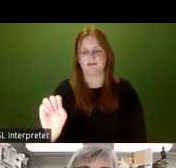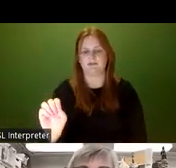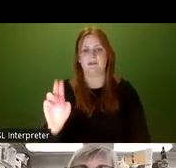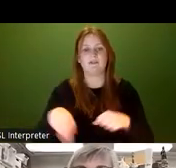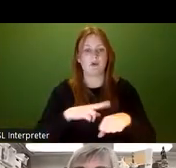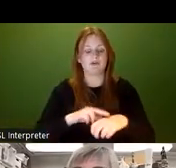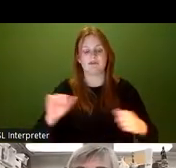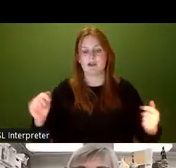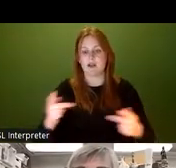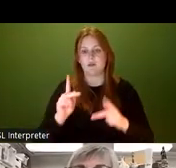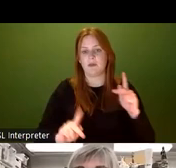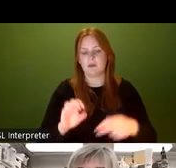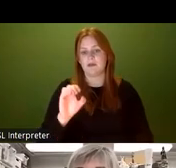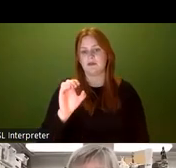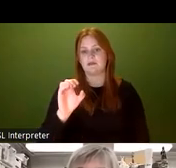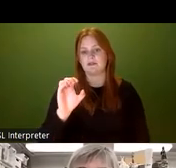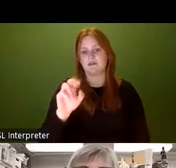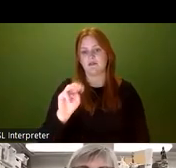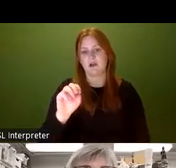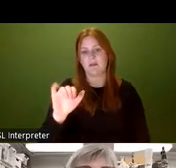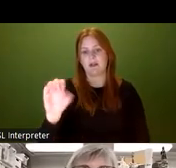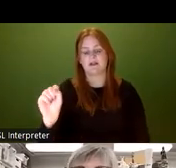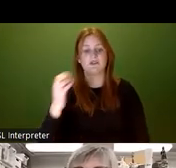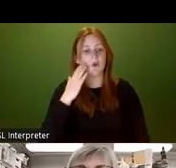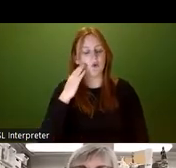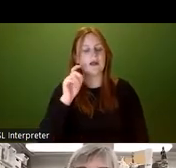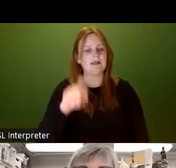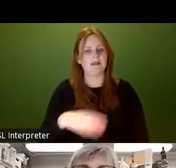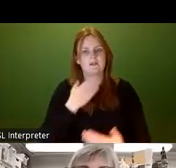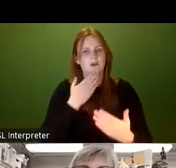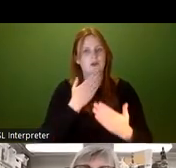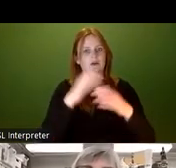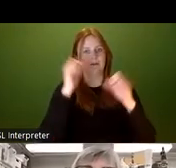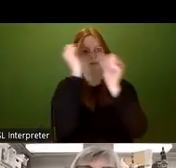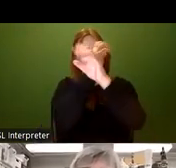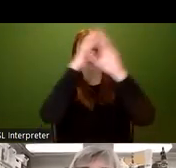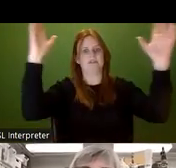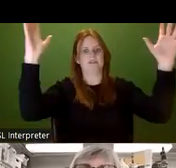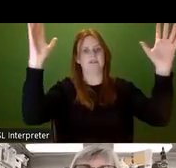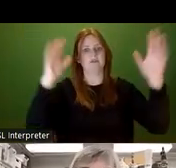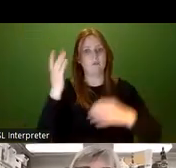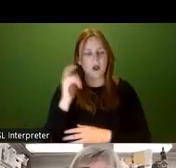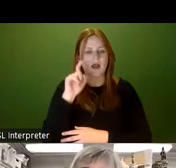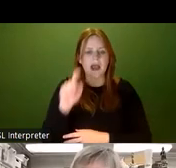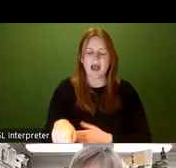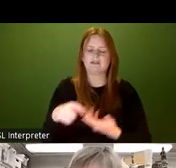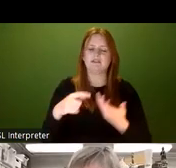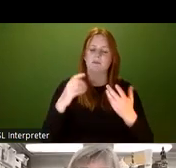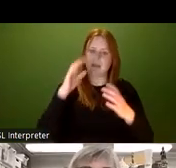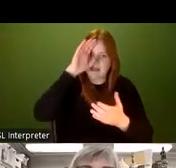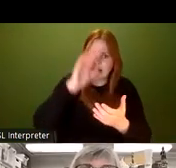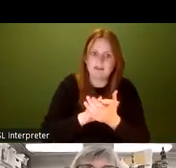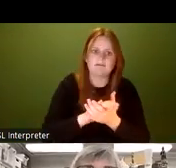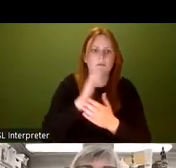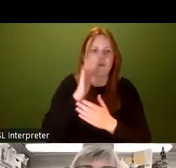ceramics knows you have to have a really good imagination for the medium, because you have to have faith that that is in fact going